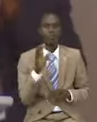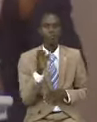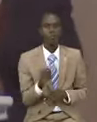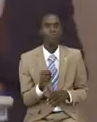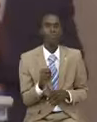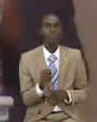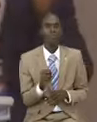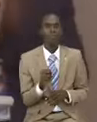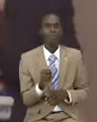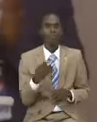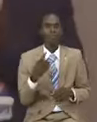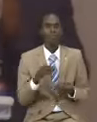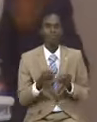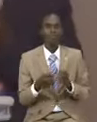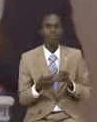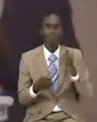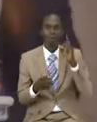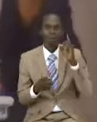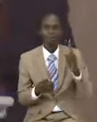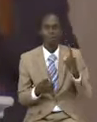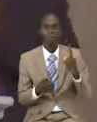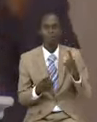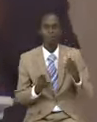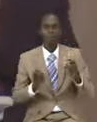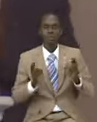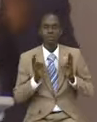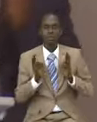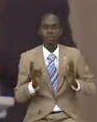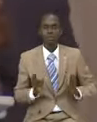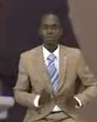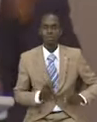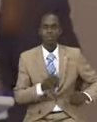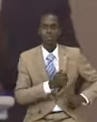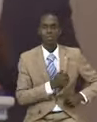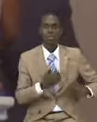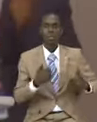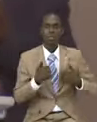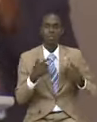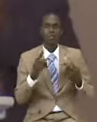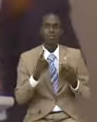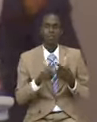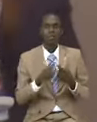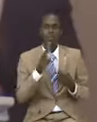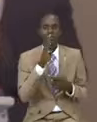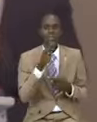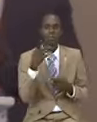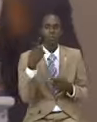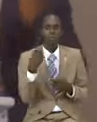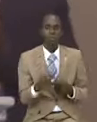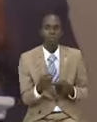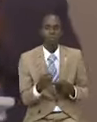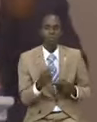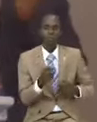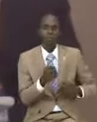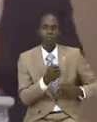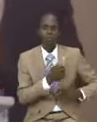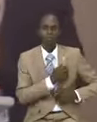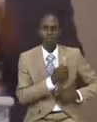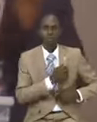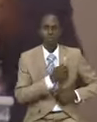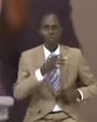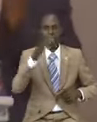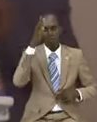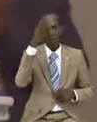The number one woman soldier happened to be the militant father of our father in the